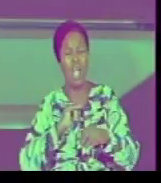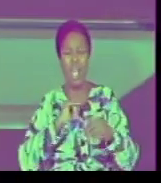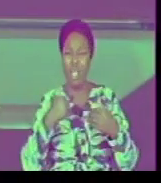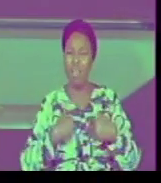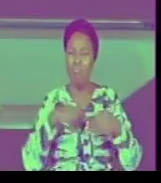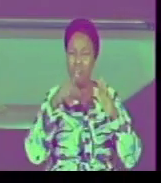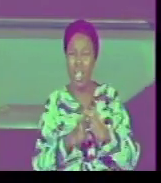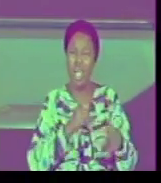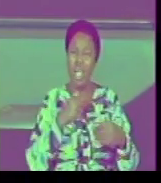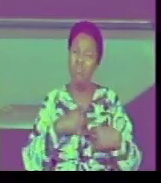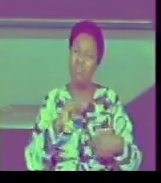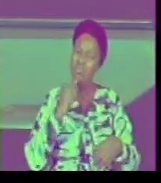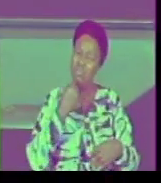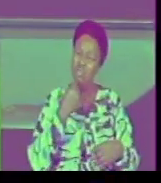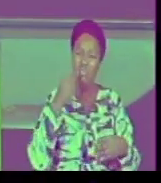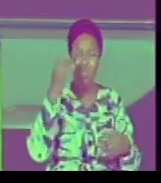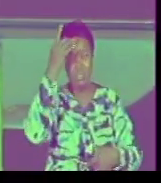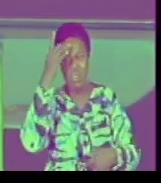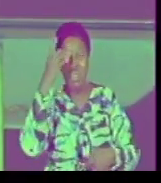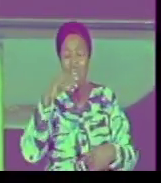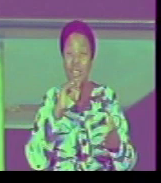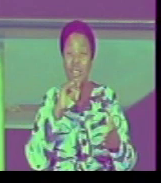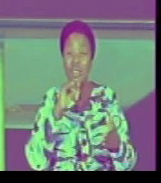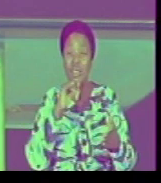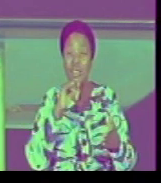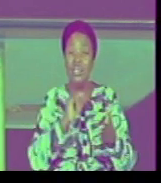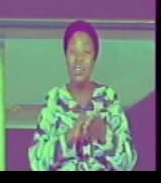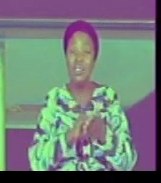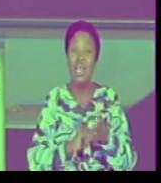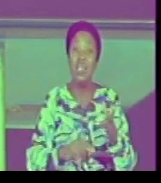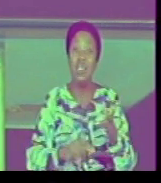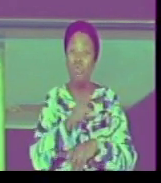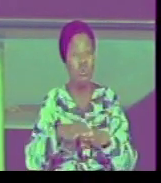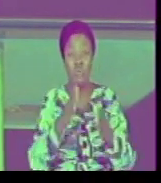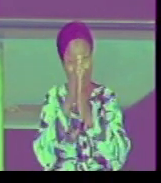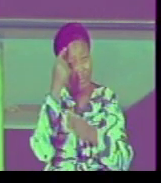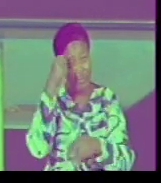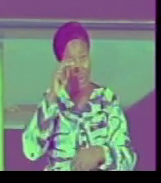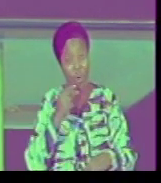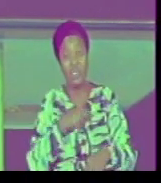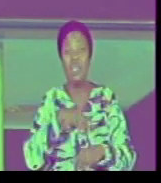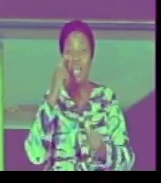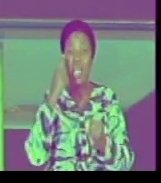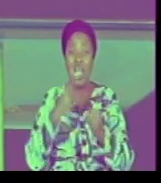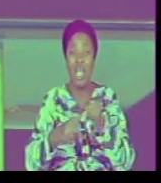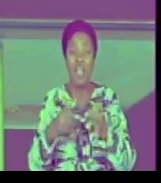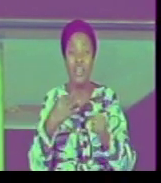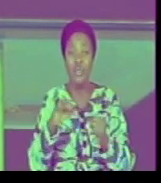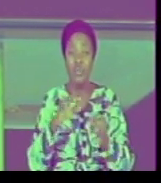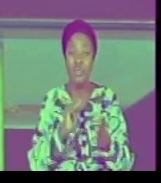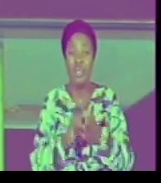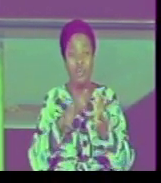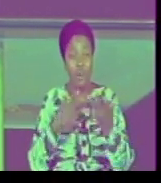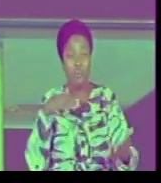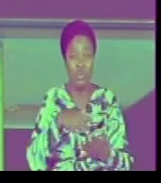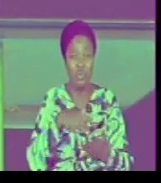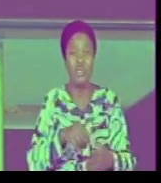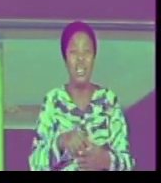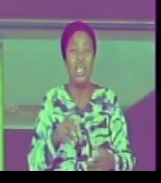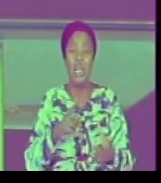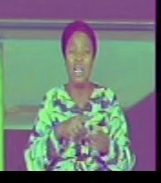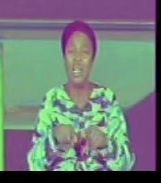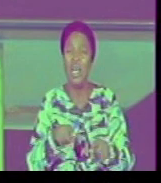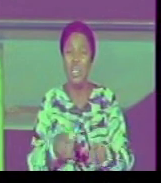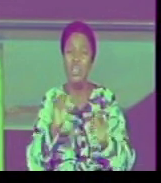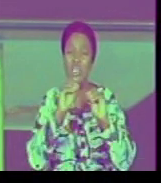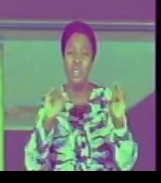And that day you didn't even pray for us at the end of the Bible study. As you were teaching the Bible study like this,